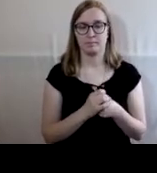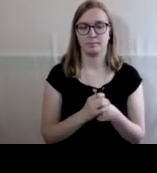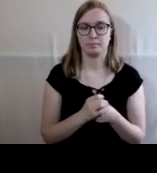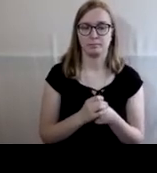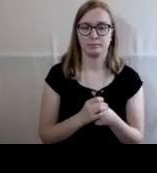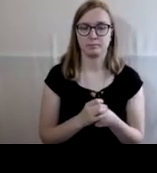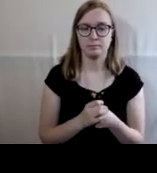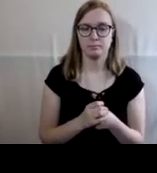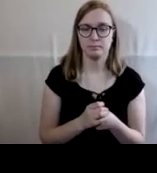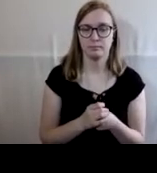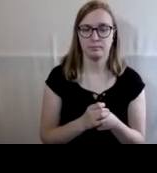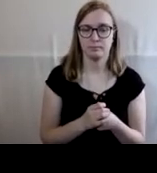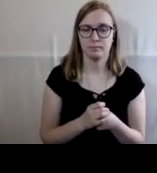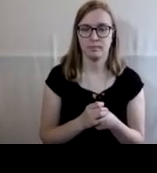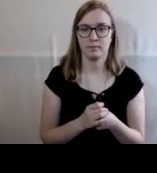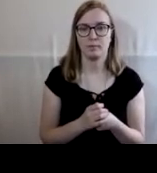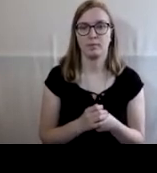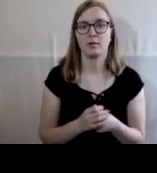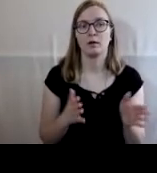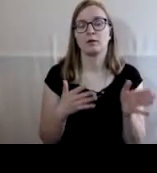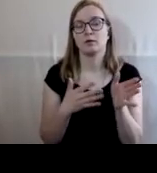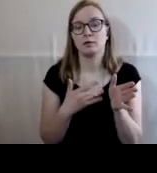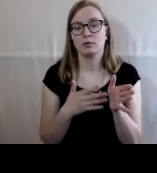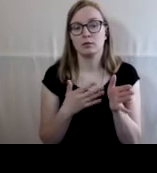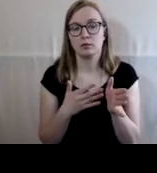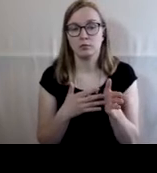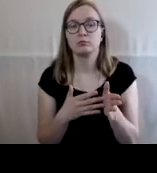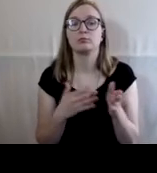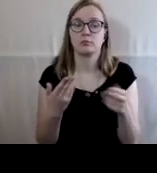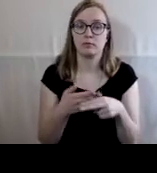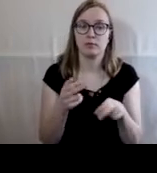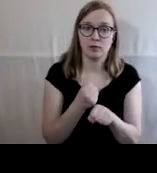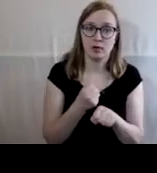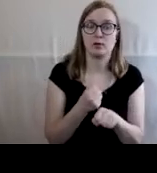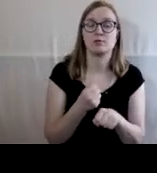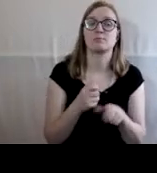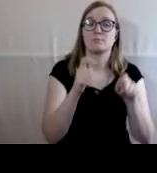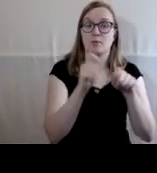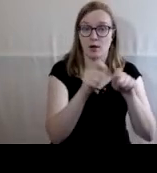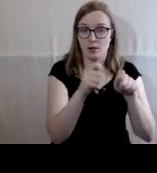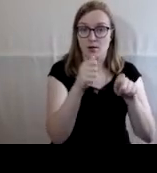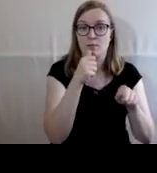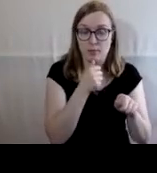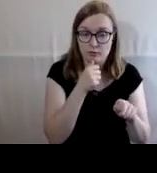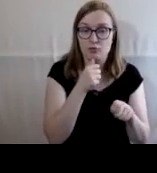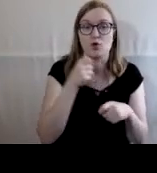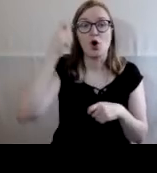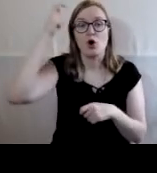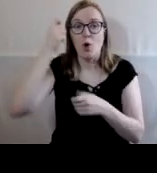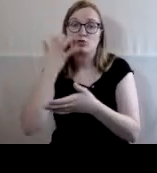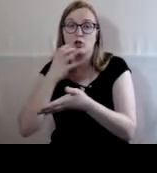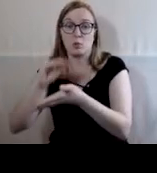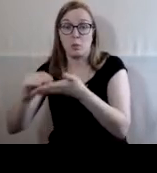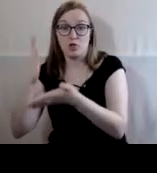what, if it's rigorous, it stays. If it's relevant, it stays. If it meets